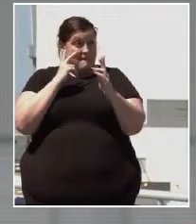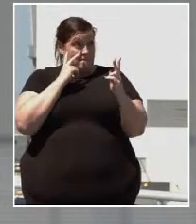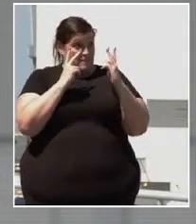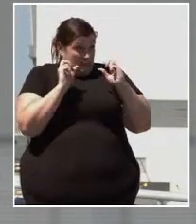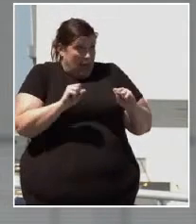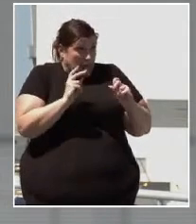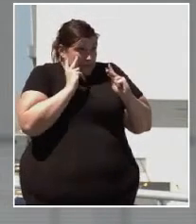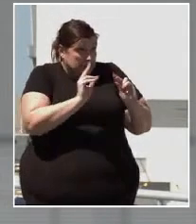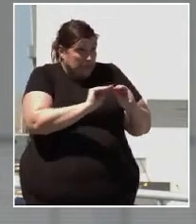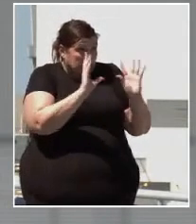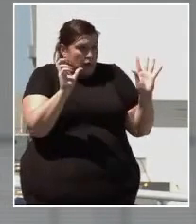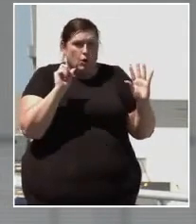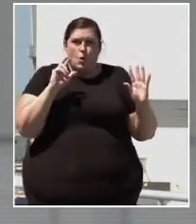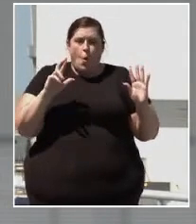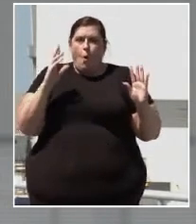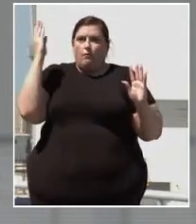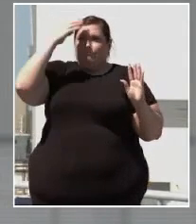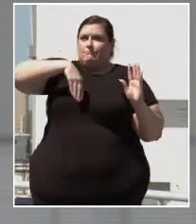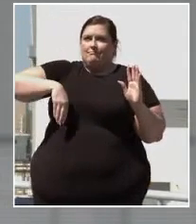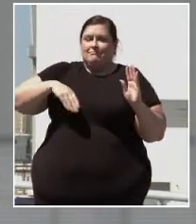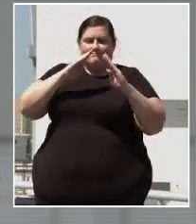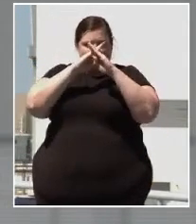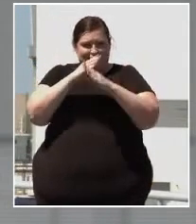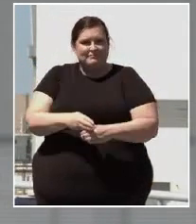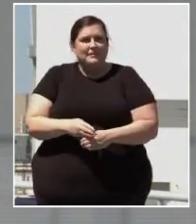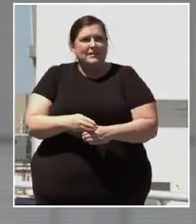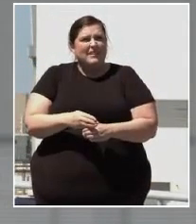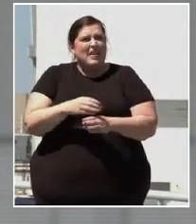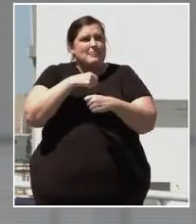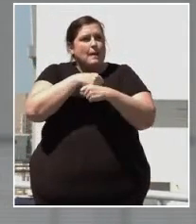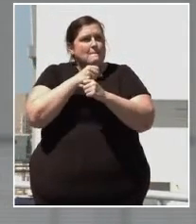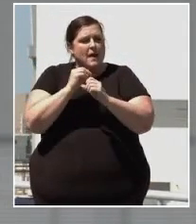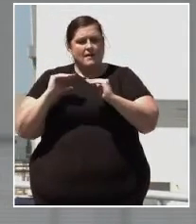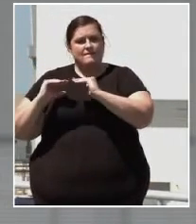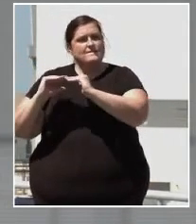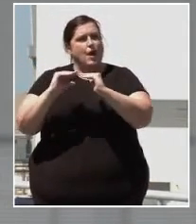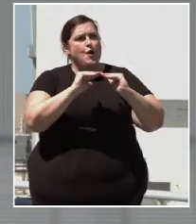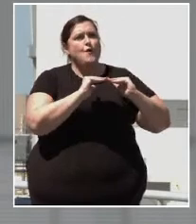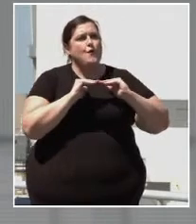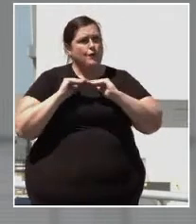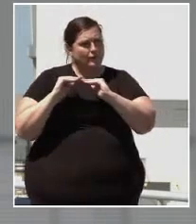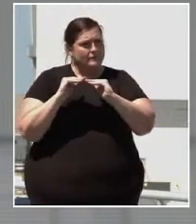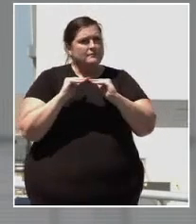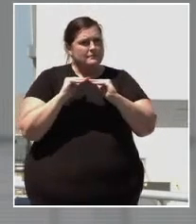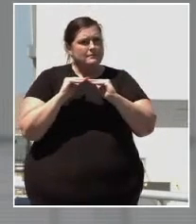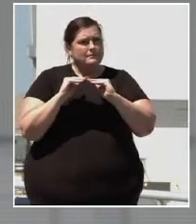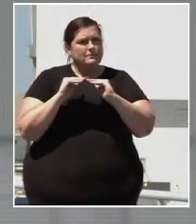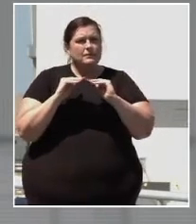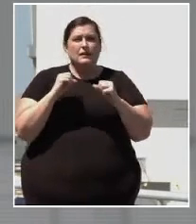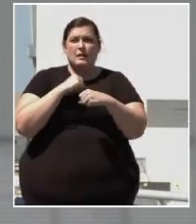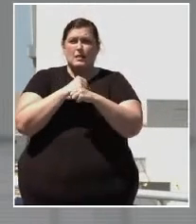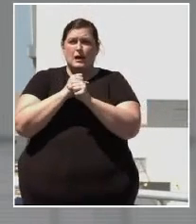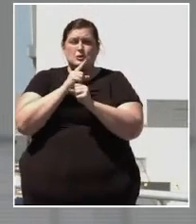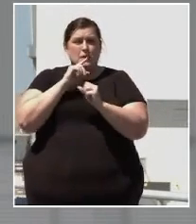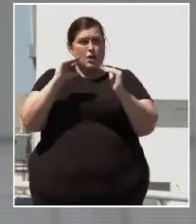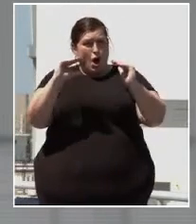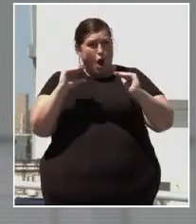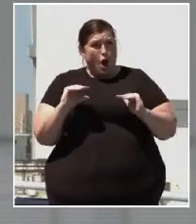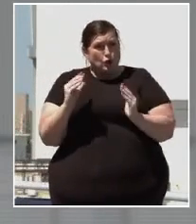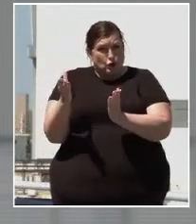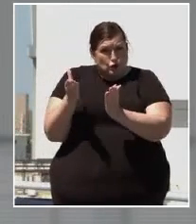invisible that hinder fairness let's ensure underserved and